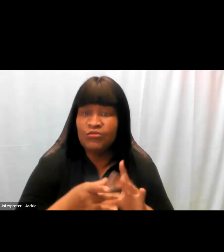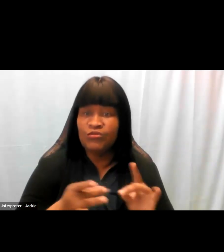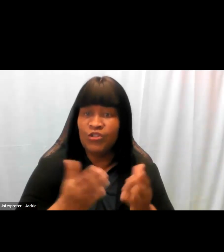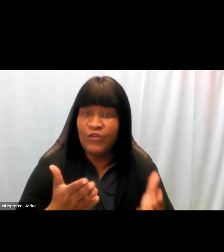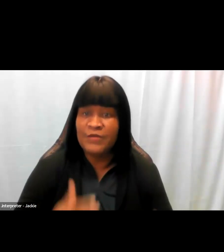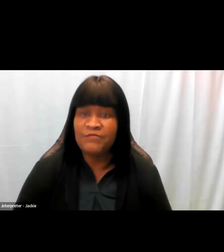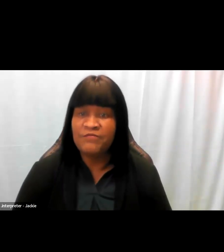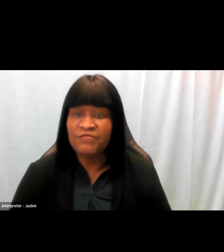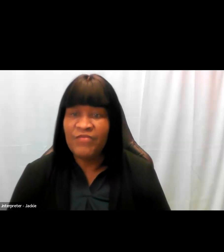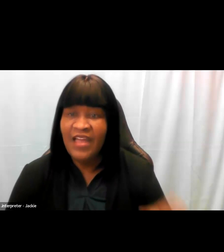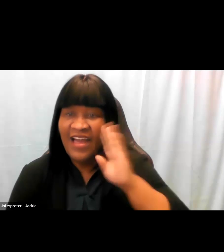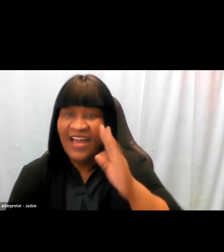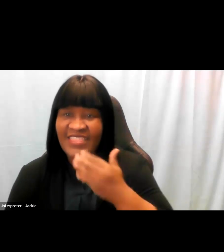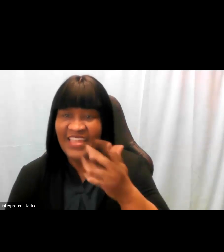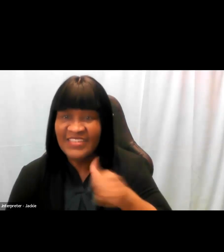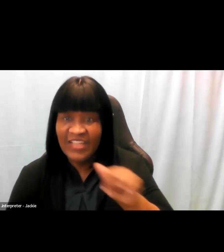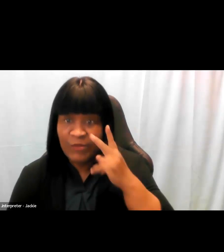Thanks, everybody. Can you see me?